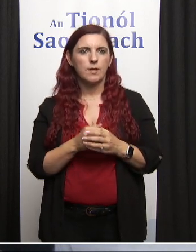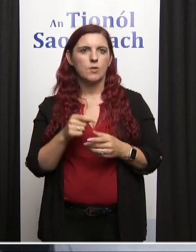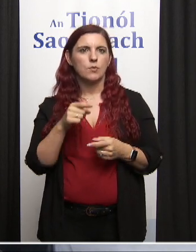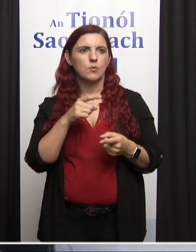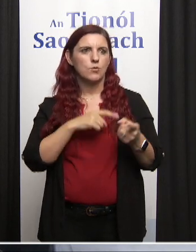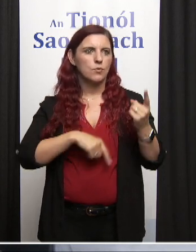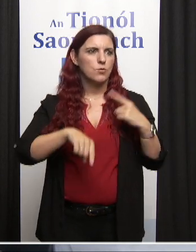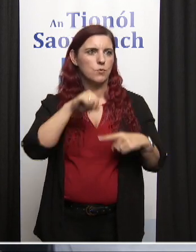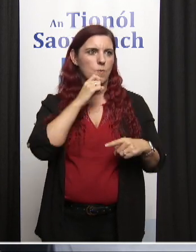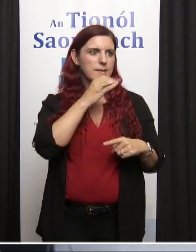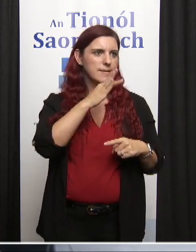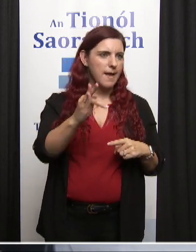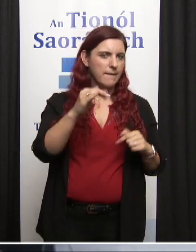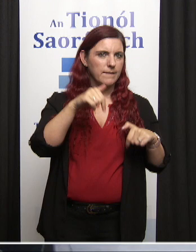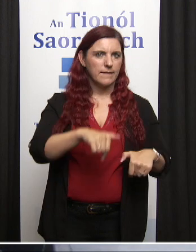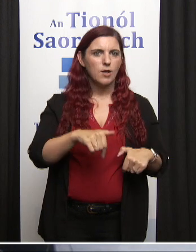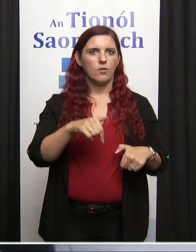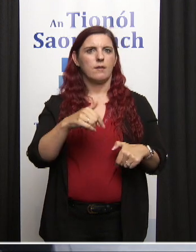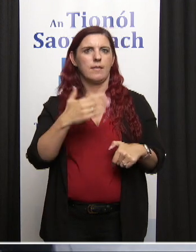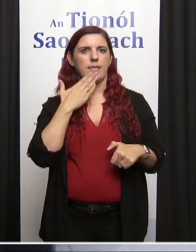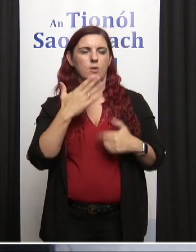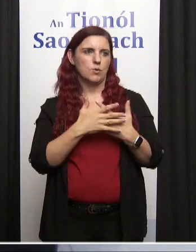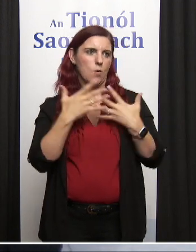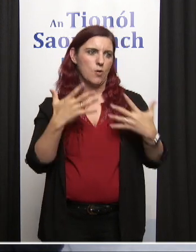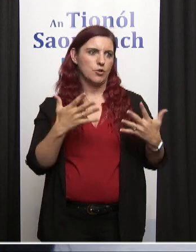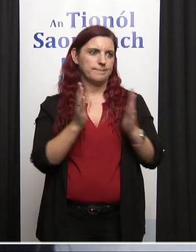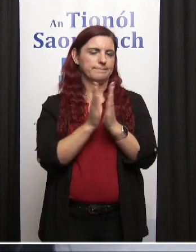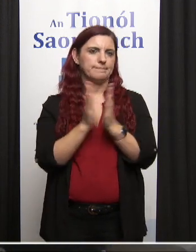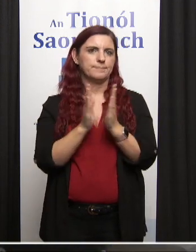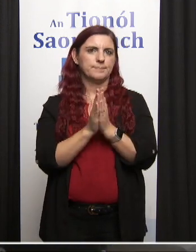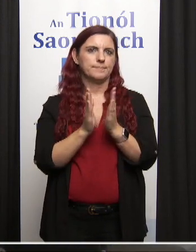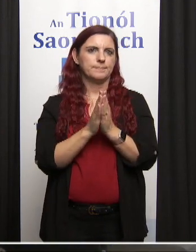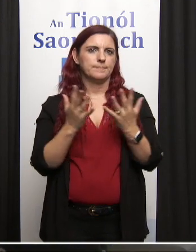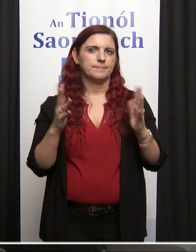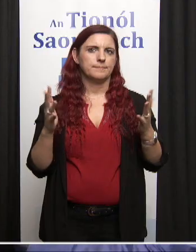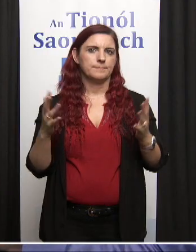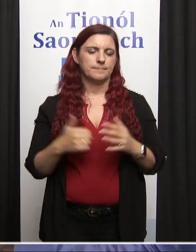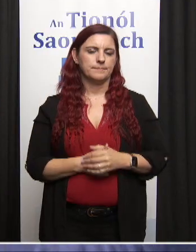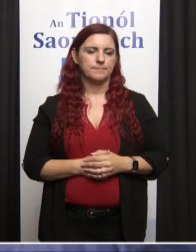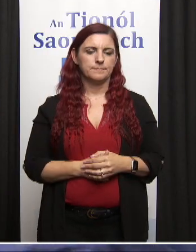catering staff and to the staff here at the Radisson, just give me a bit of buzz, please. Thank you.